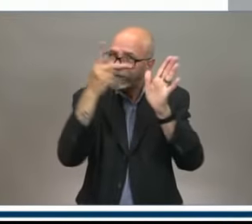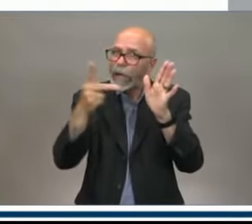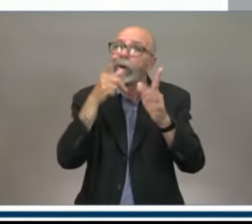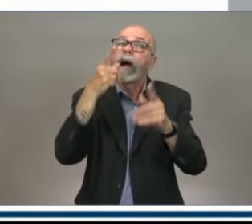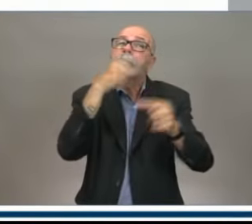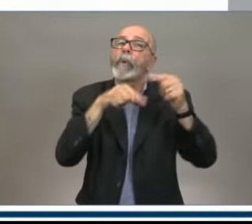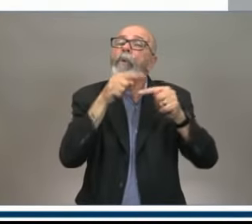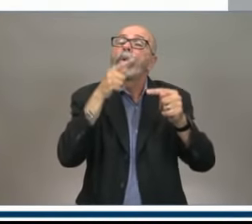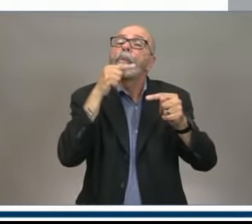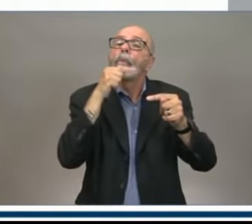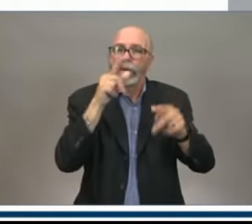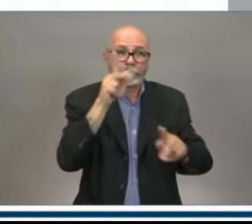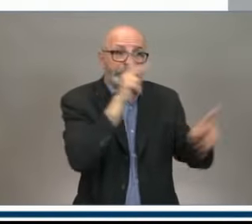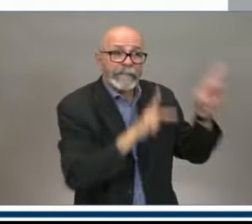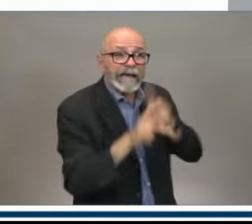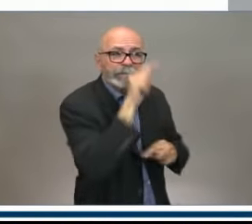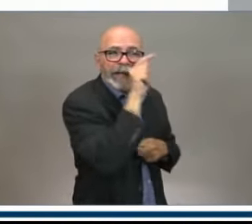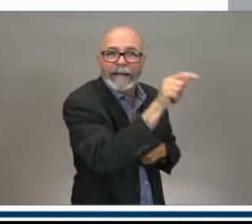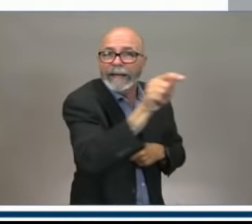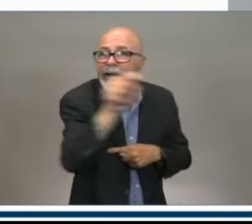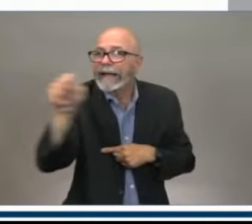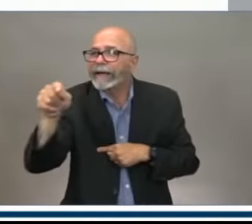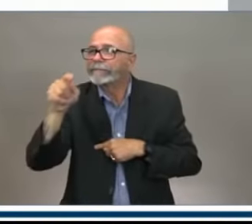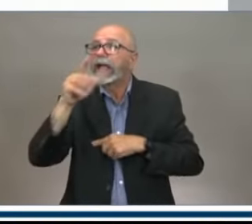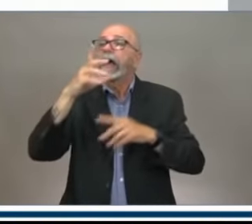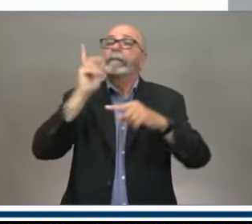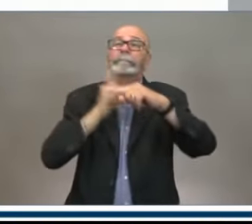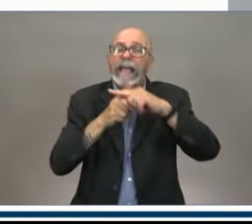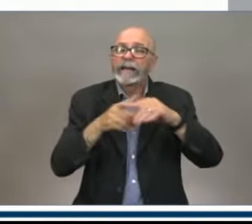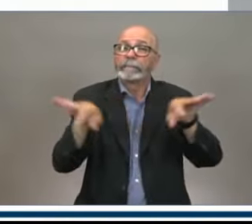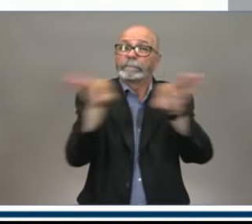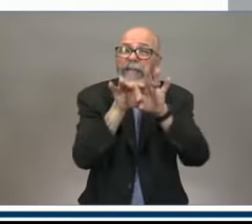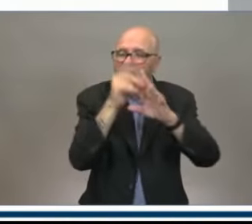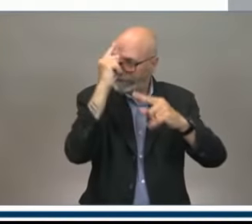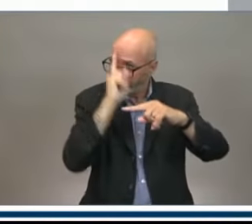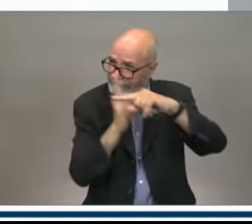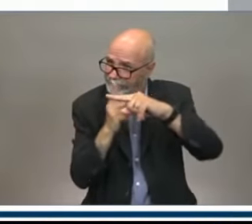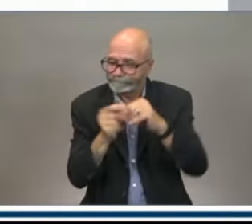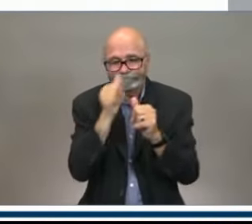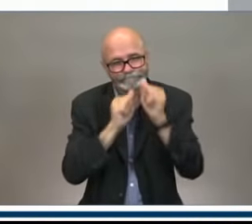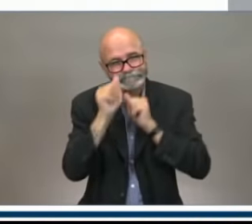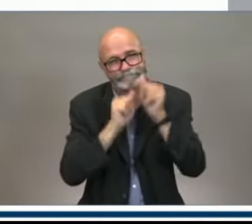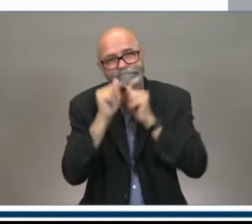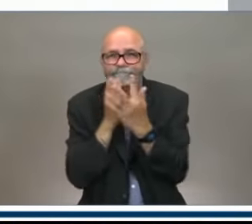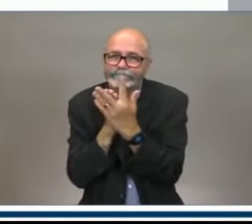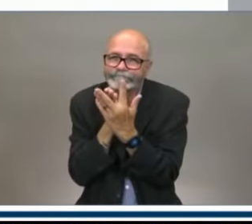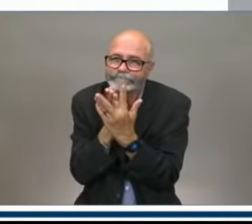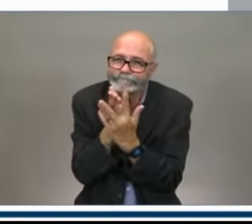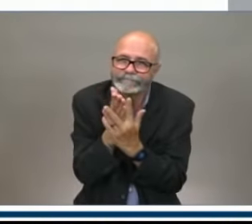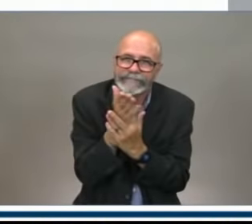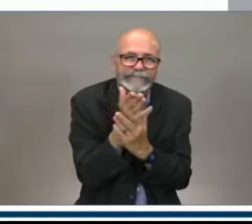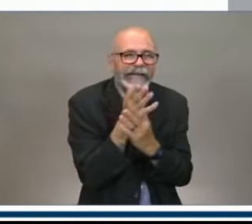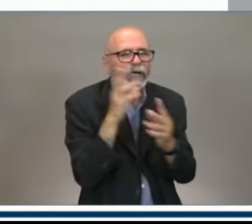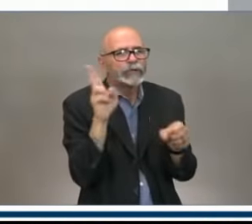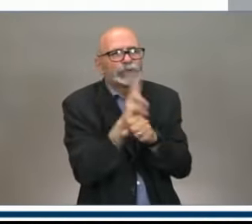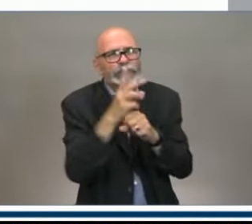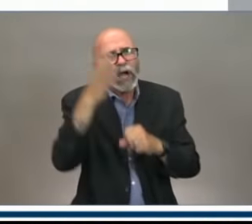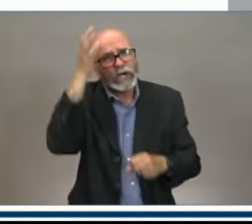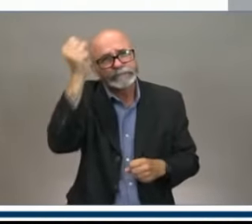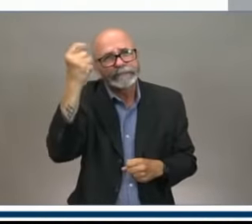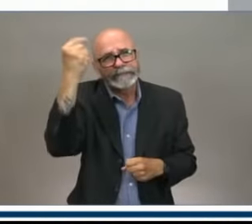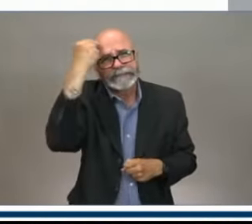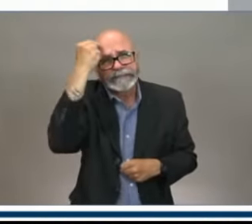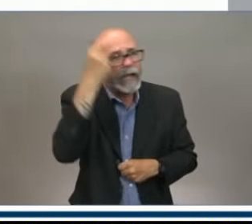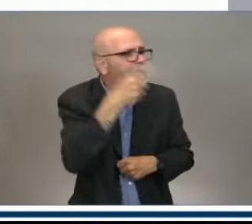other, by thinking positively about how we create positive, engaged, and supportive communities, and